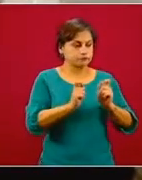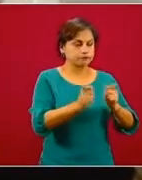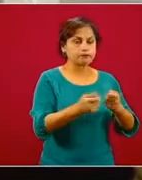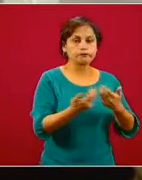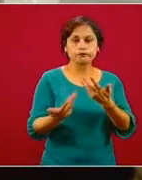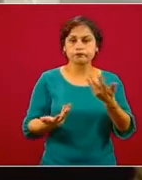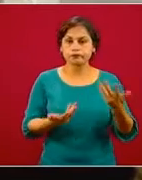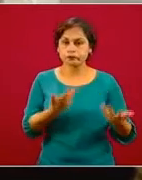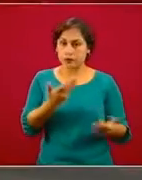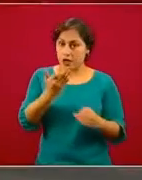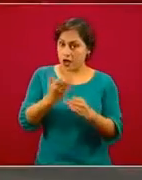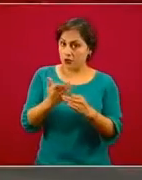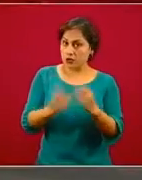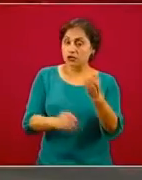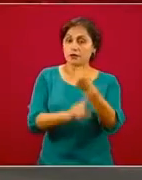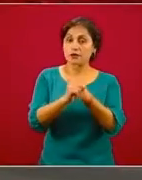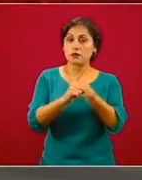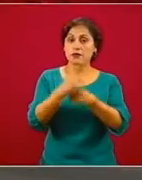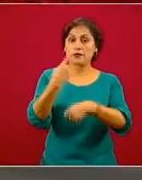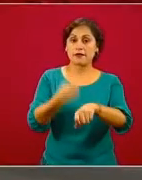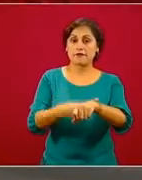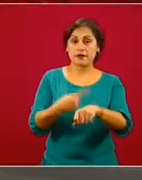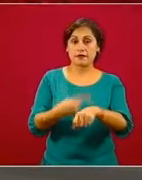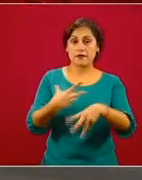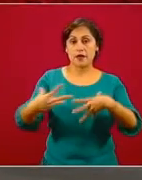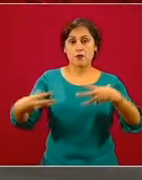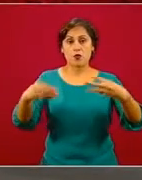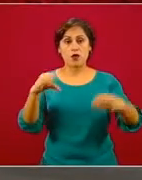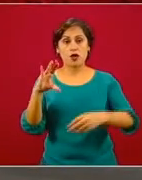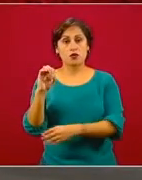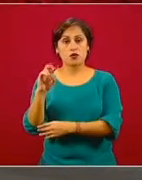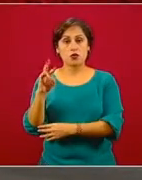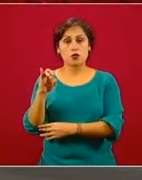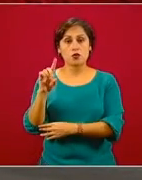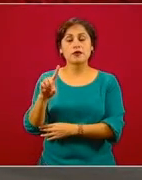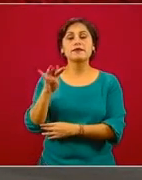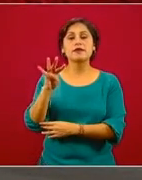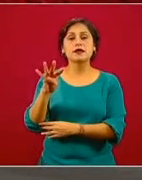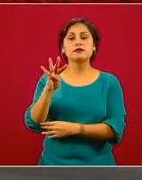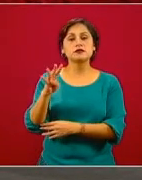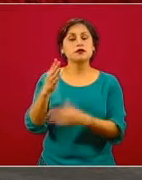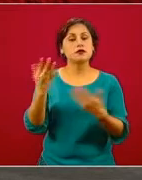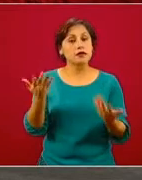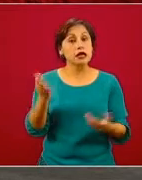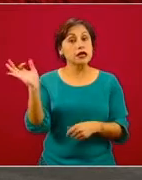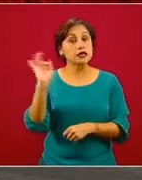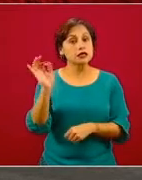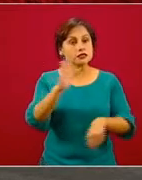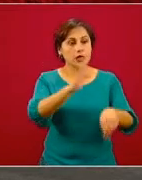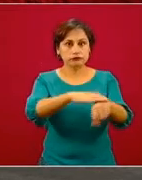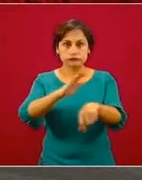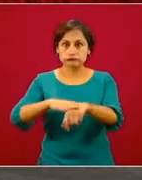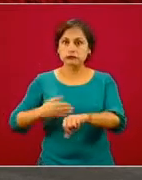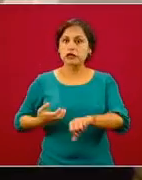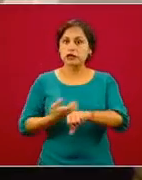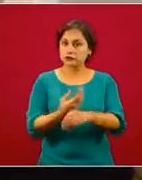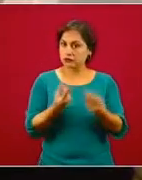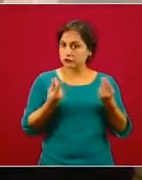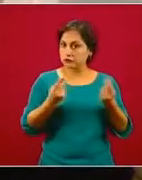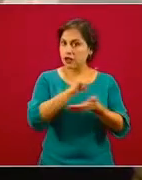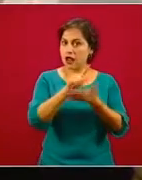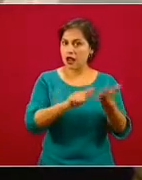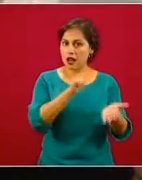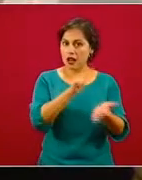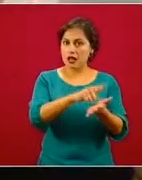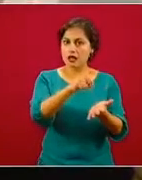or intubated, and their partner, because it is not legally recognized as their spouse,